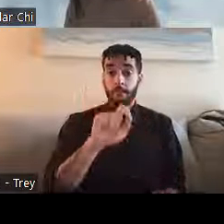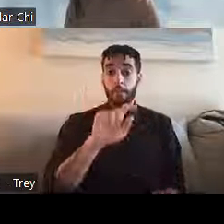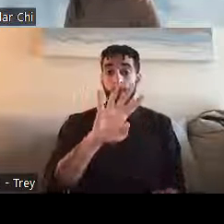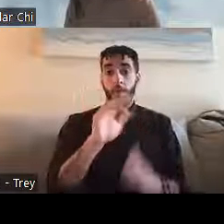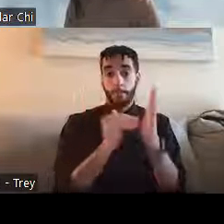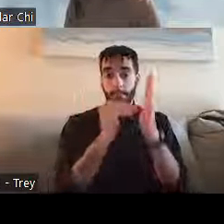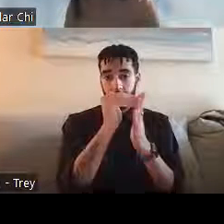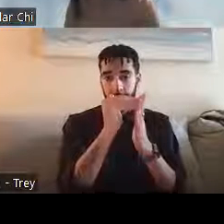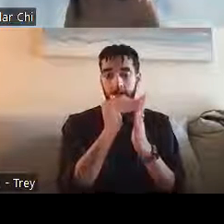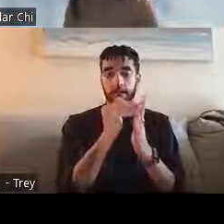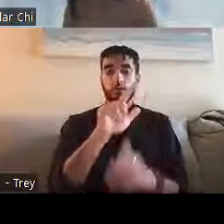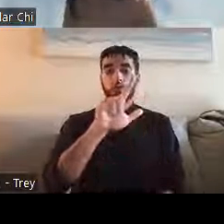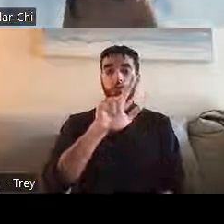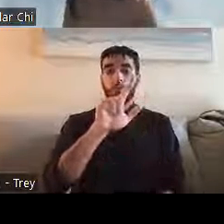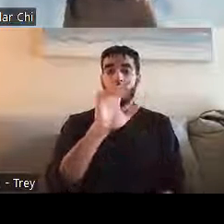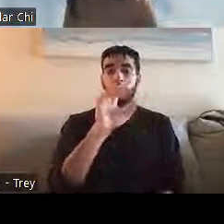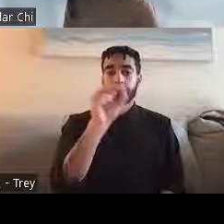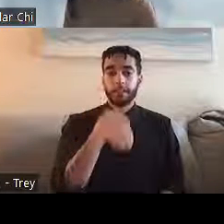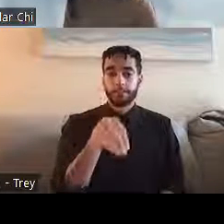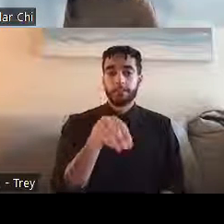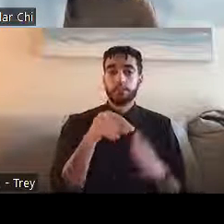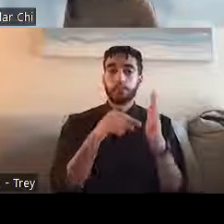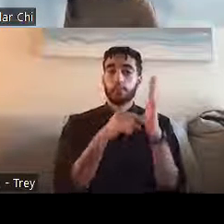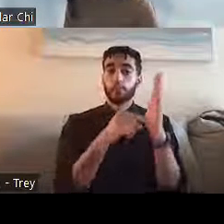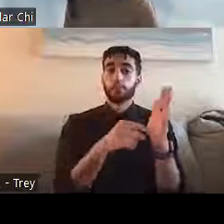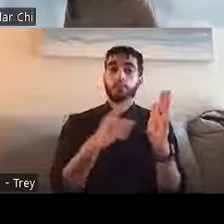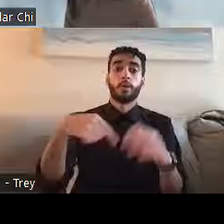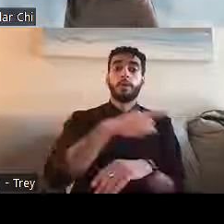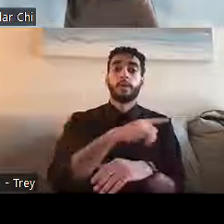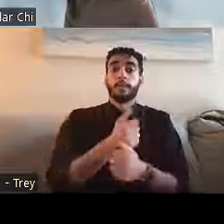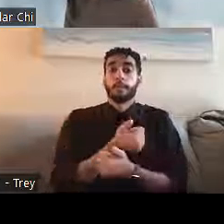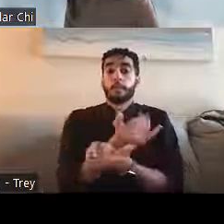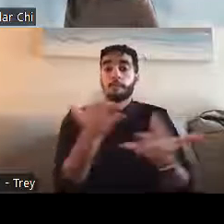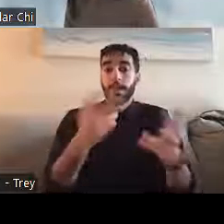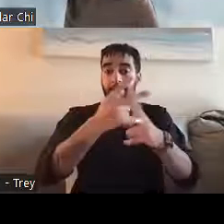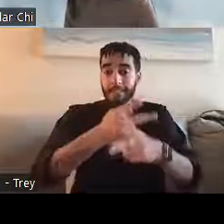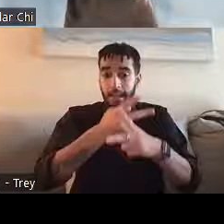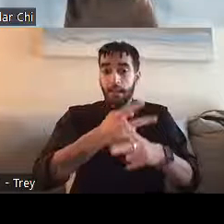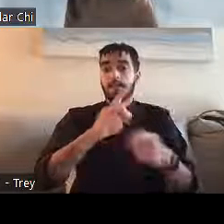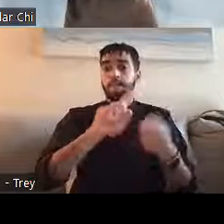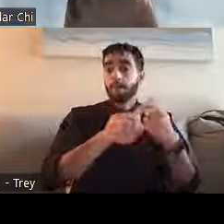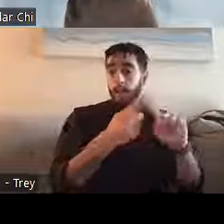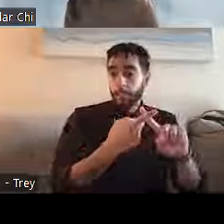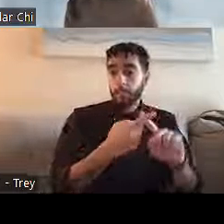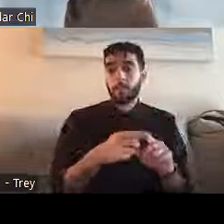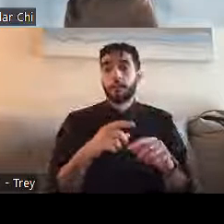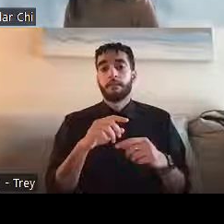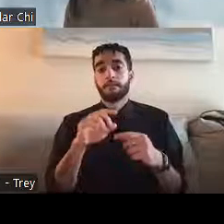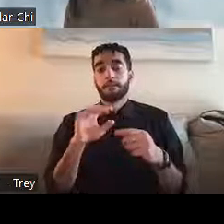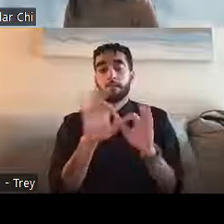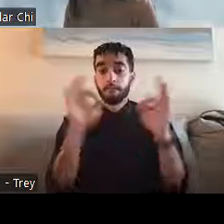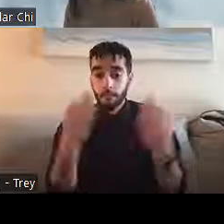caregivers, 21% indicated that they provided care to family members or friends with AD, dementia, or